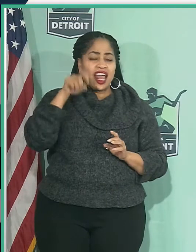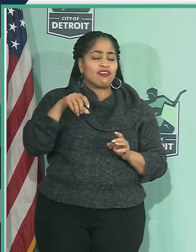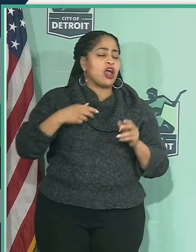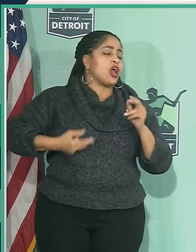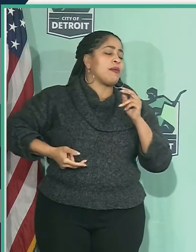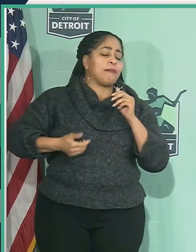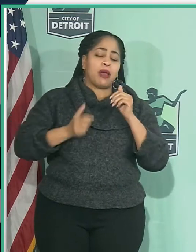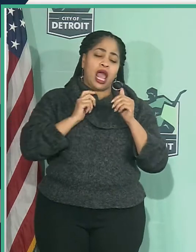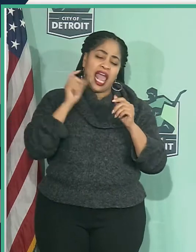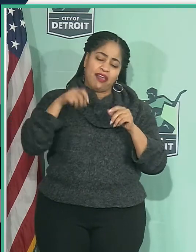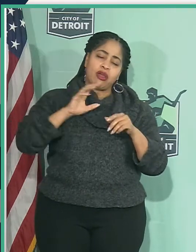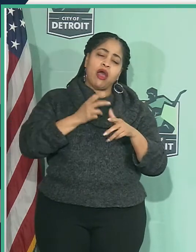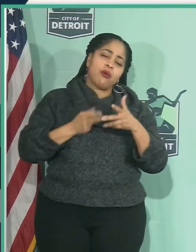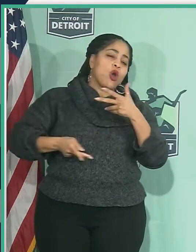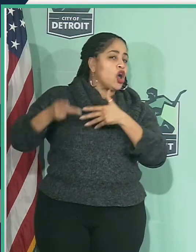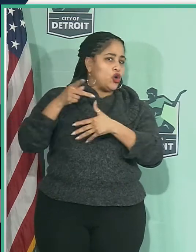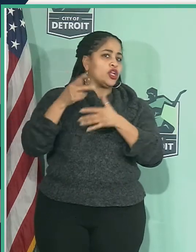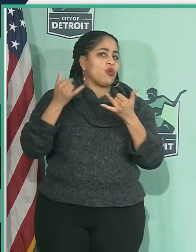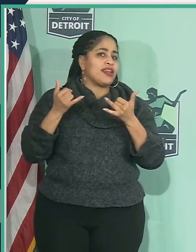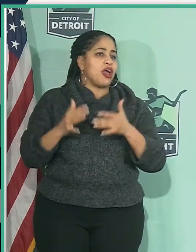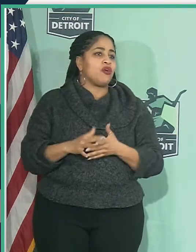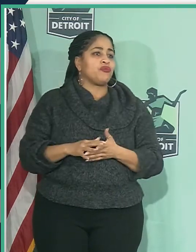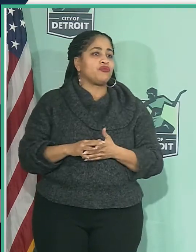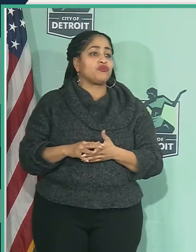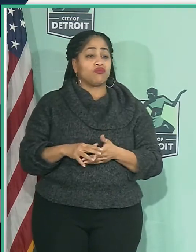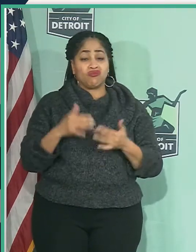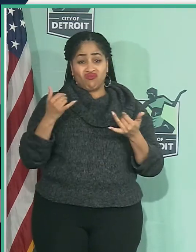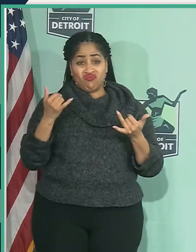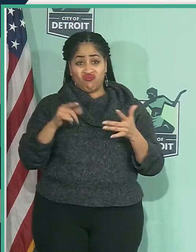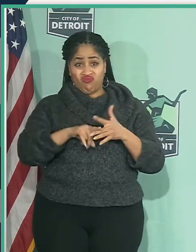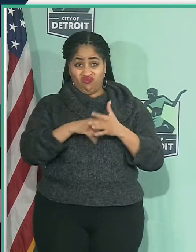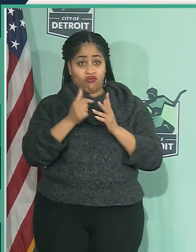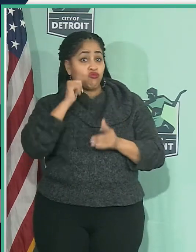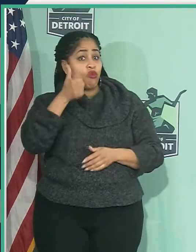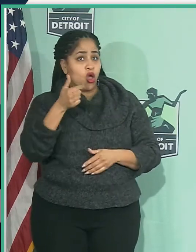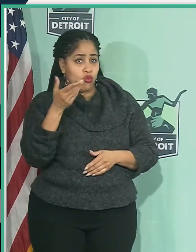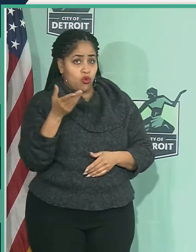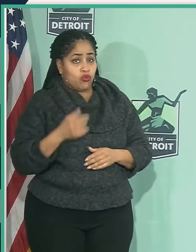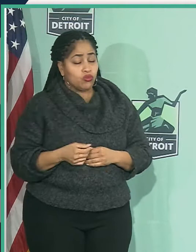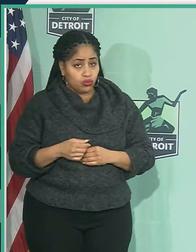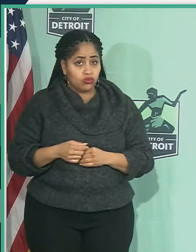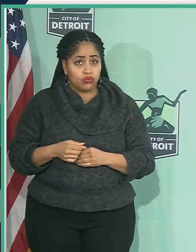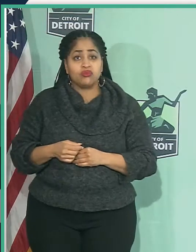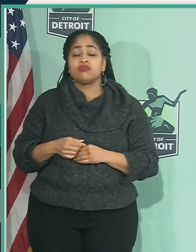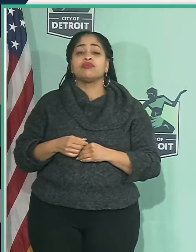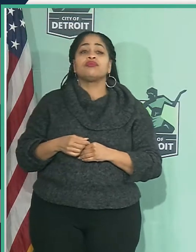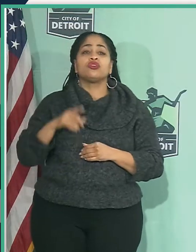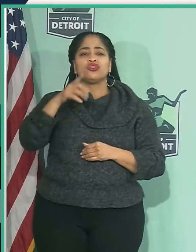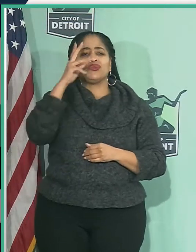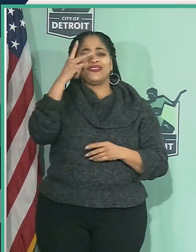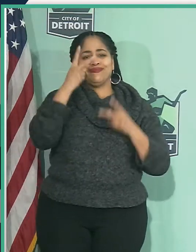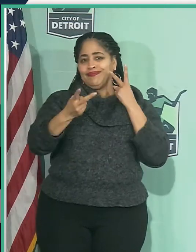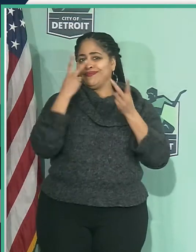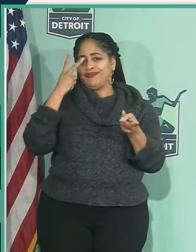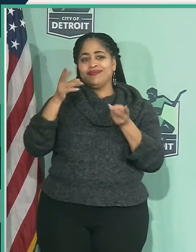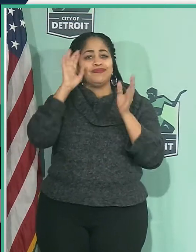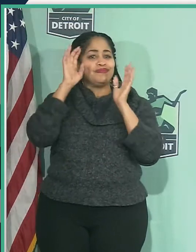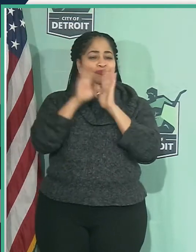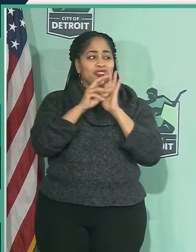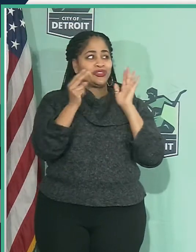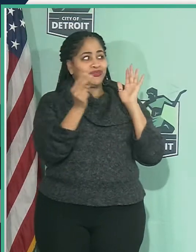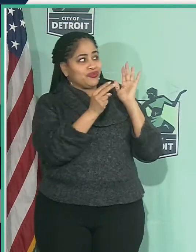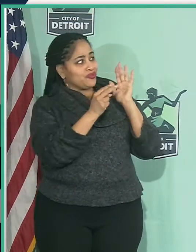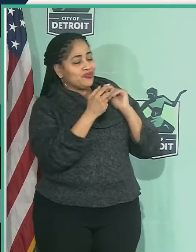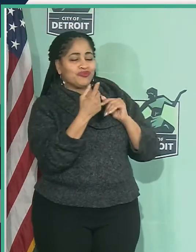highest priorities. Okay. This is going to start tomorrow, and you're going to be seeing a lot of this image, I'm